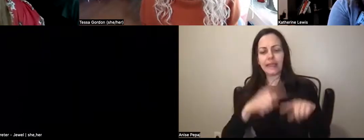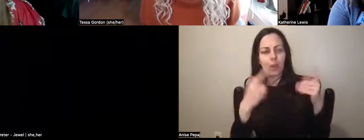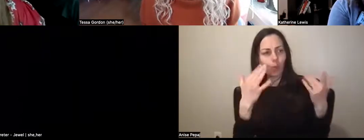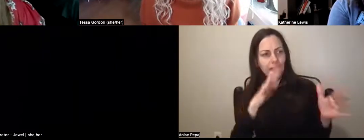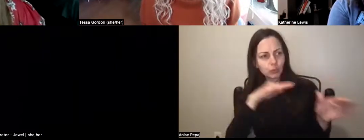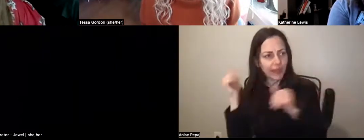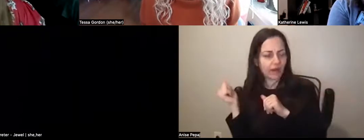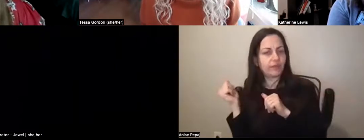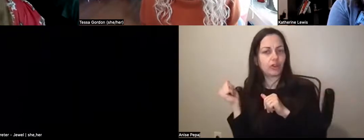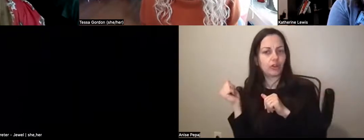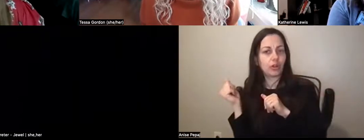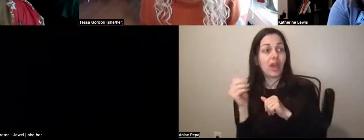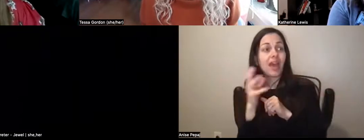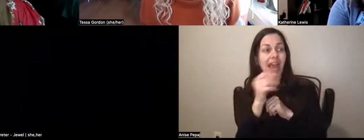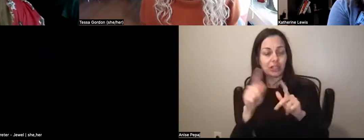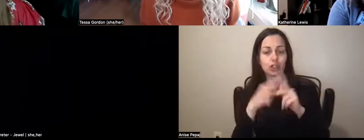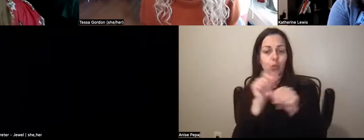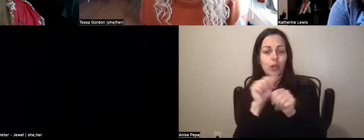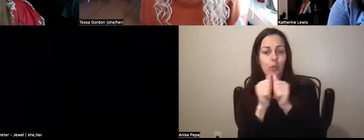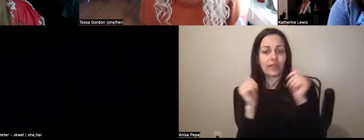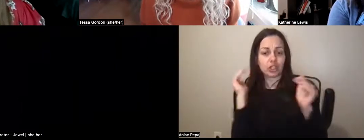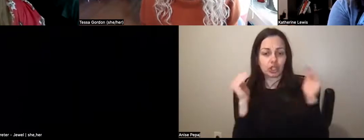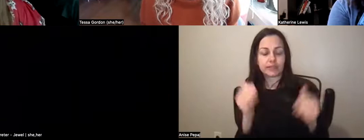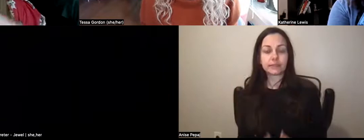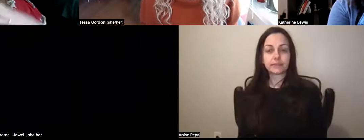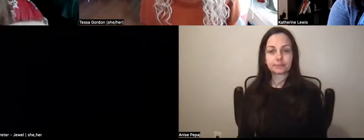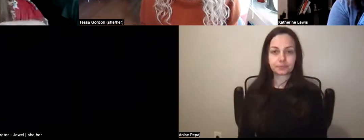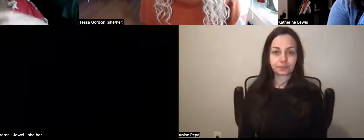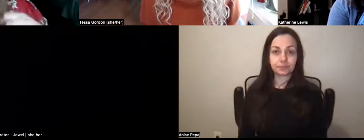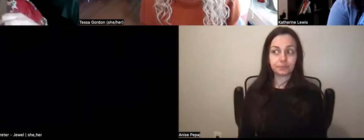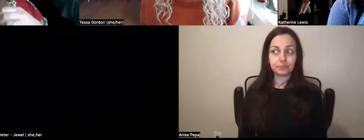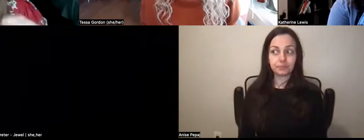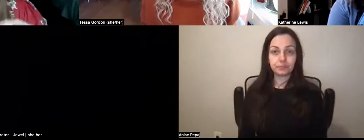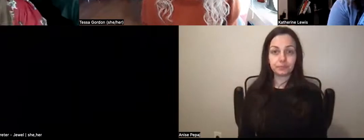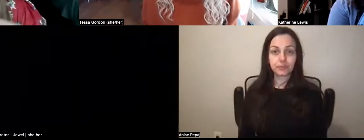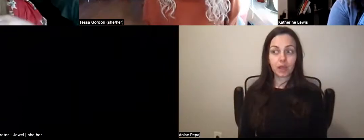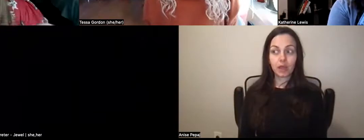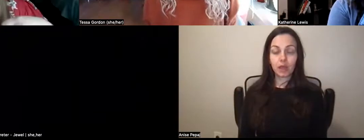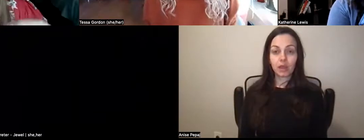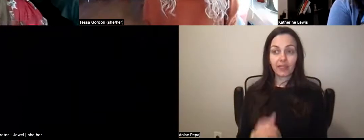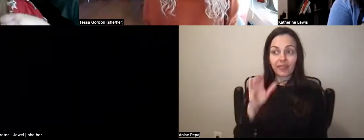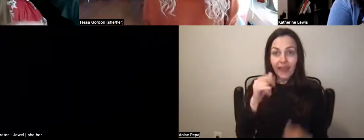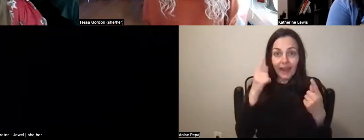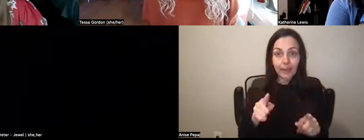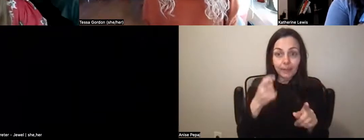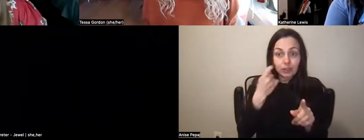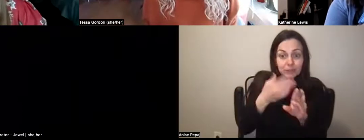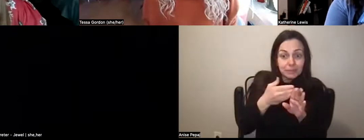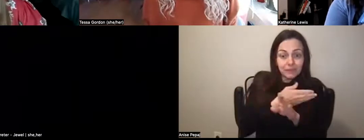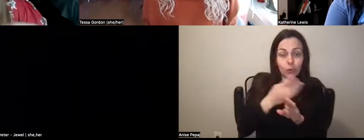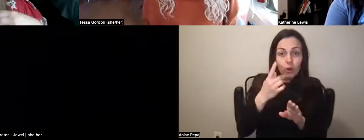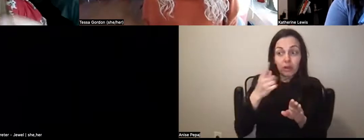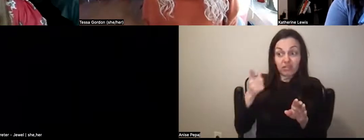here and start working with adults. This is literally as he is about to slice open my